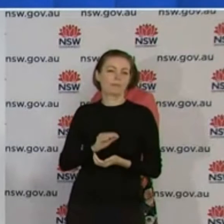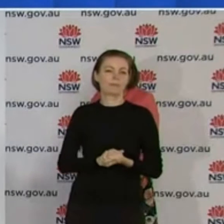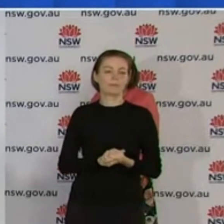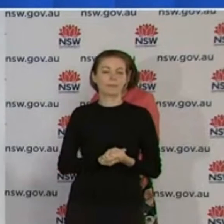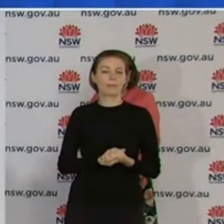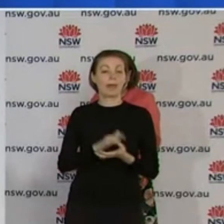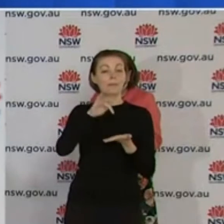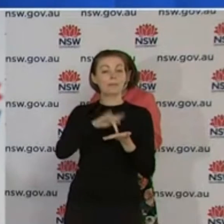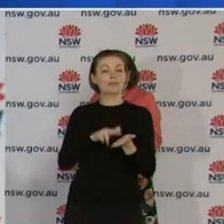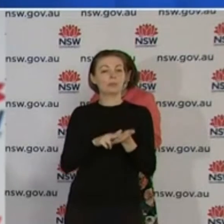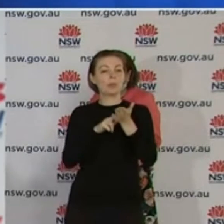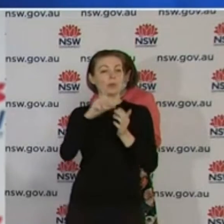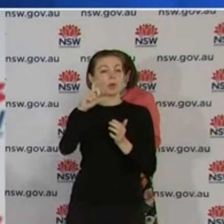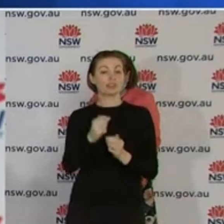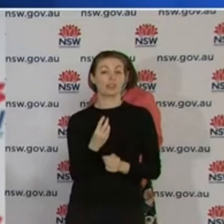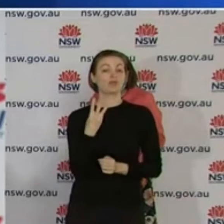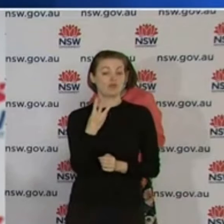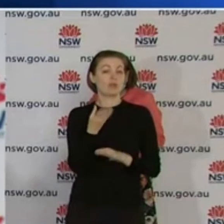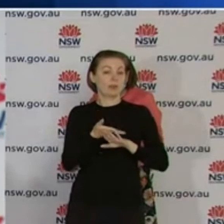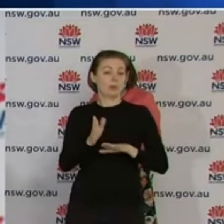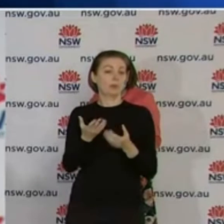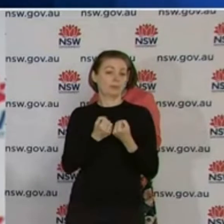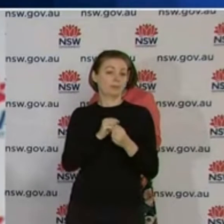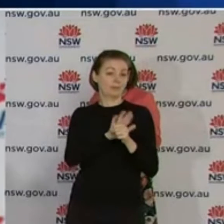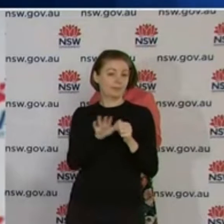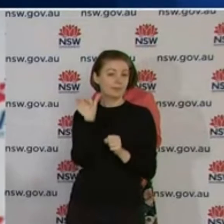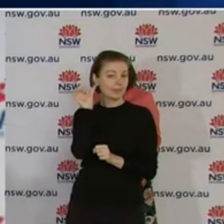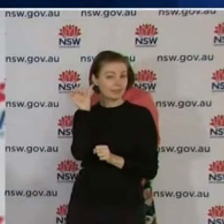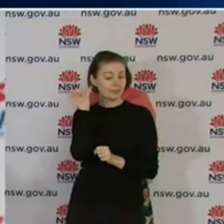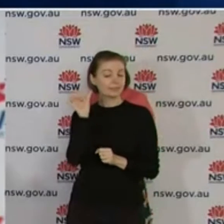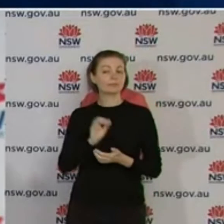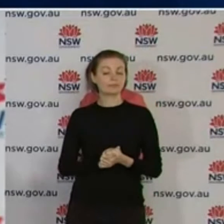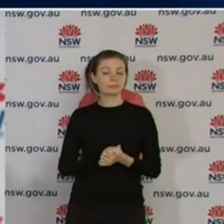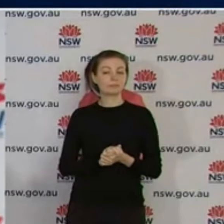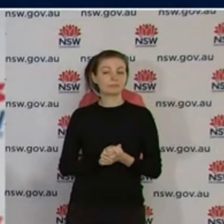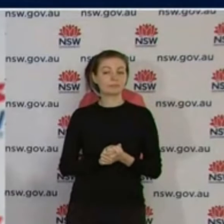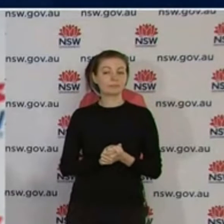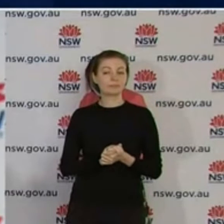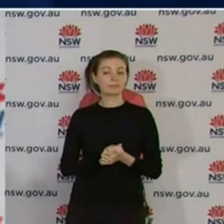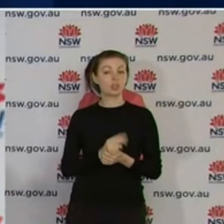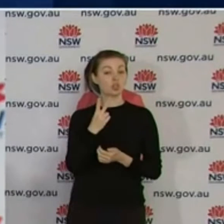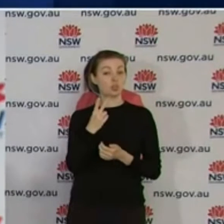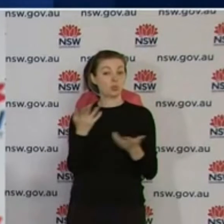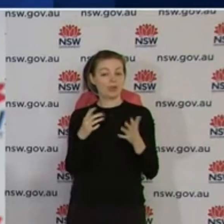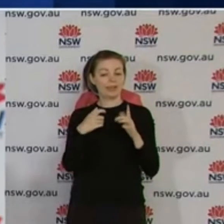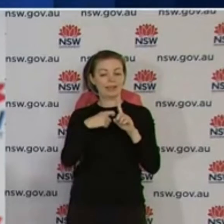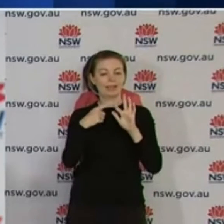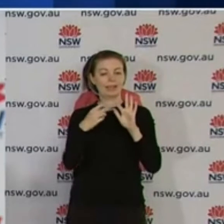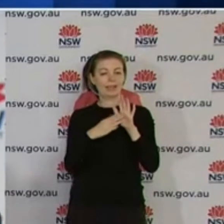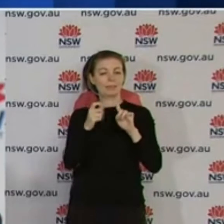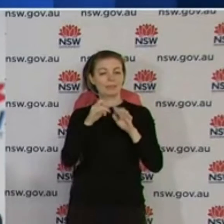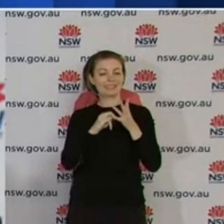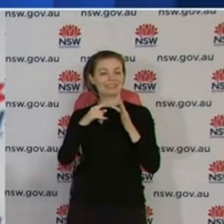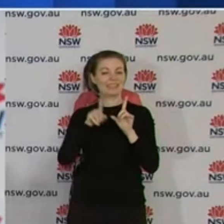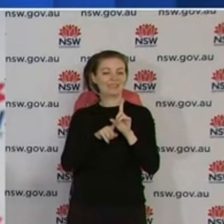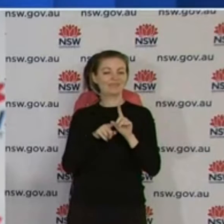On the mid-north coast, 3 new cases were reported yesterday. These include 2 cases in Kempsey, who